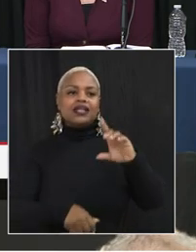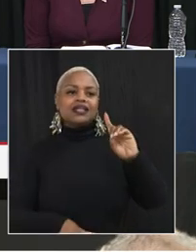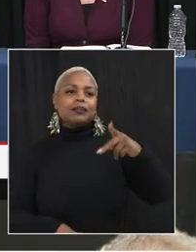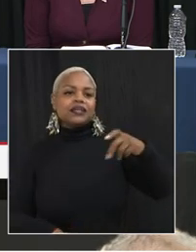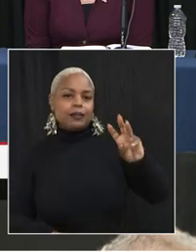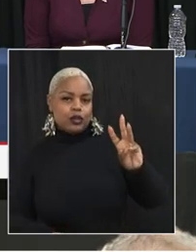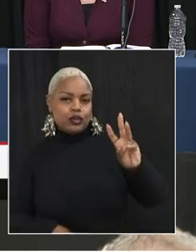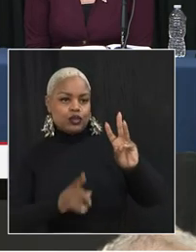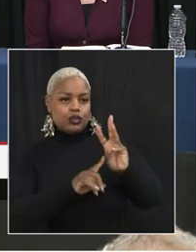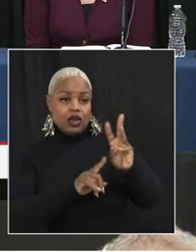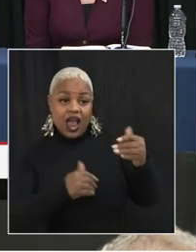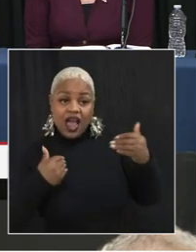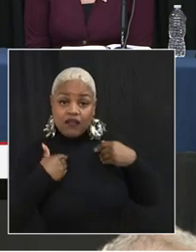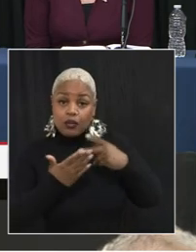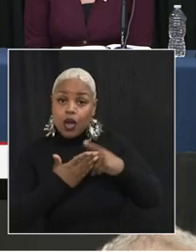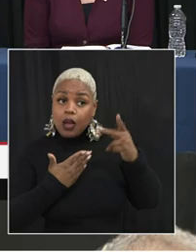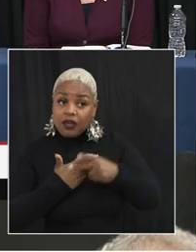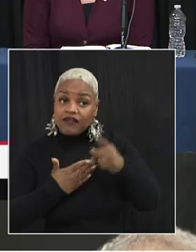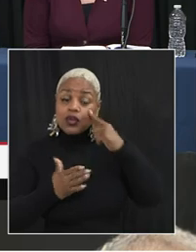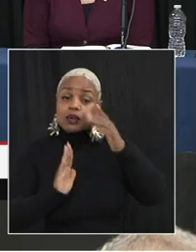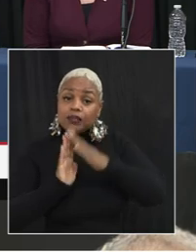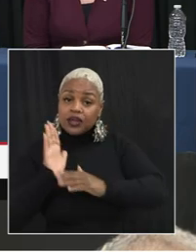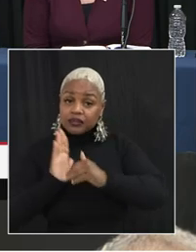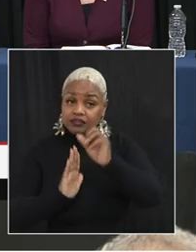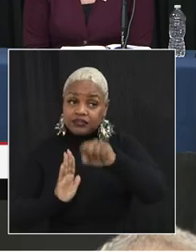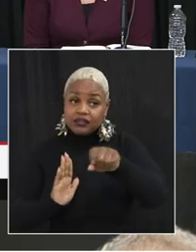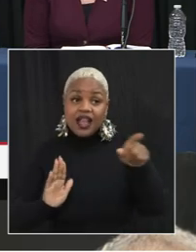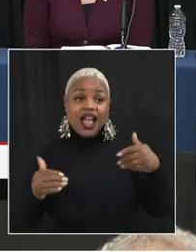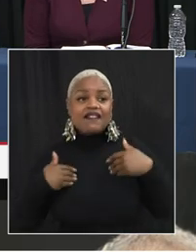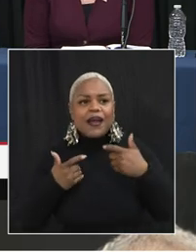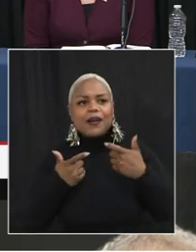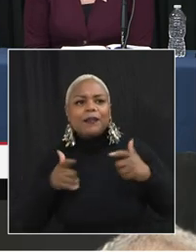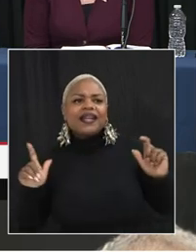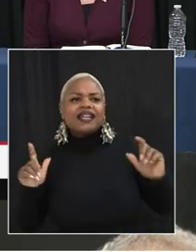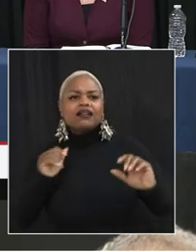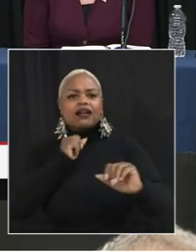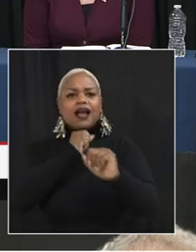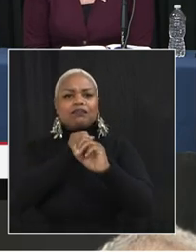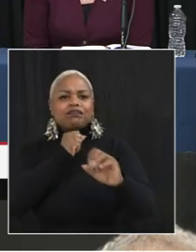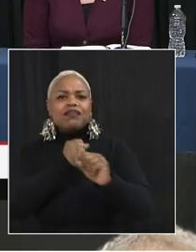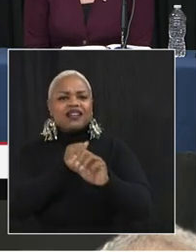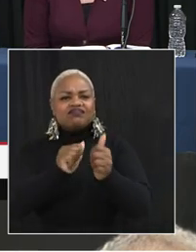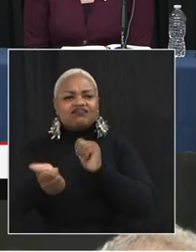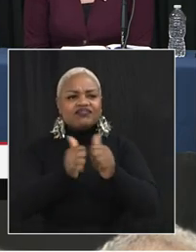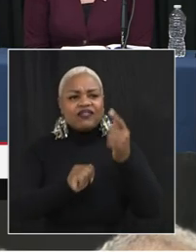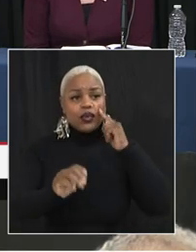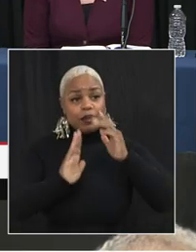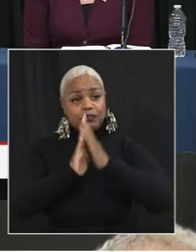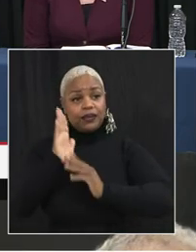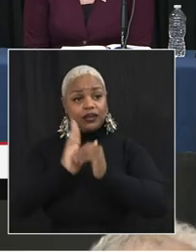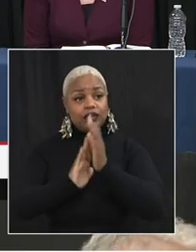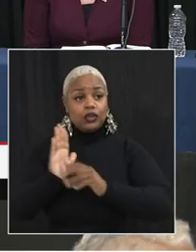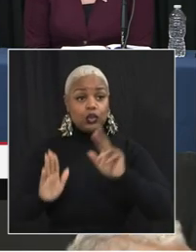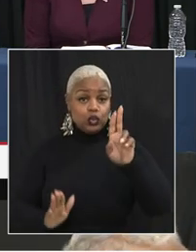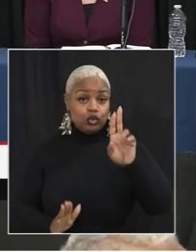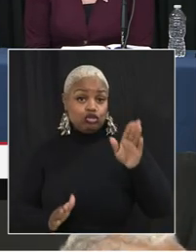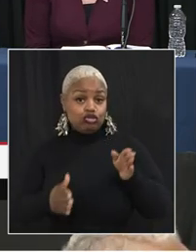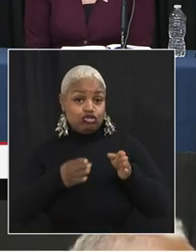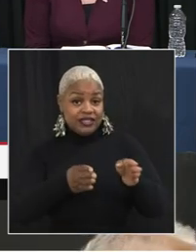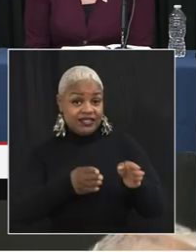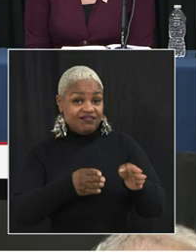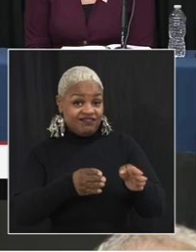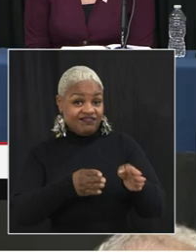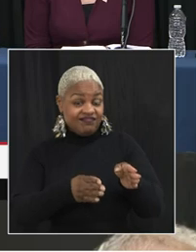had a big campaign for the murals in alleyways on U Street, murals